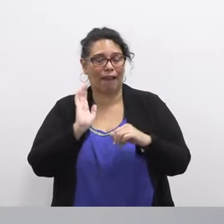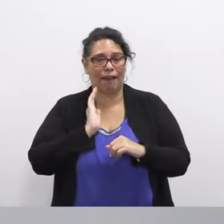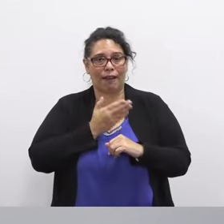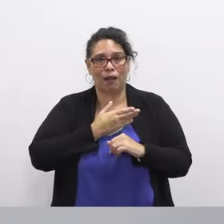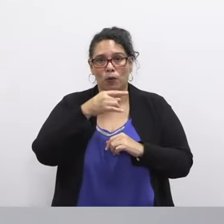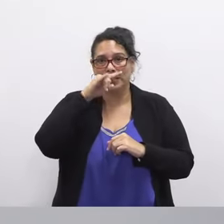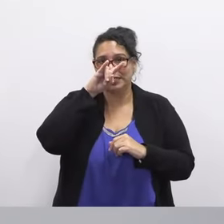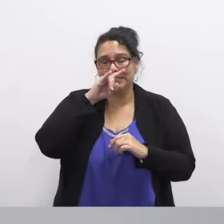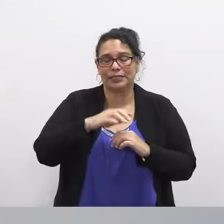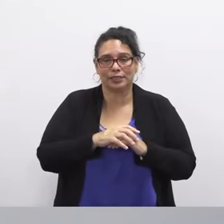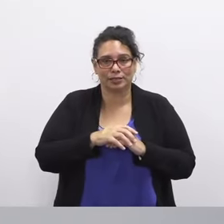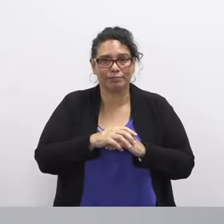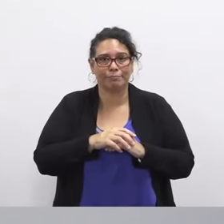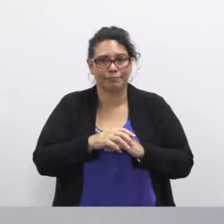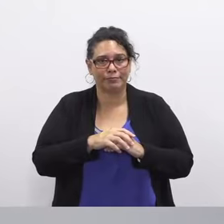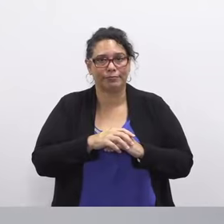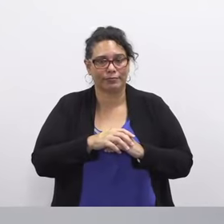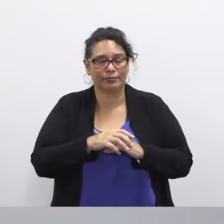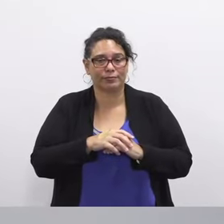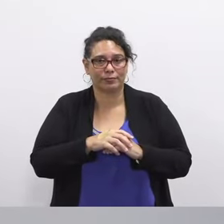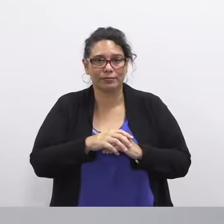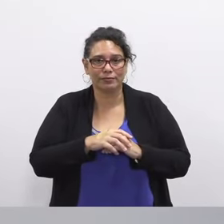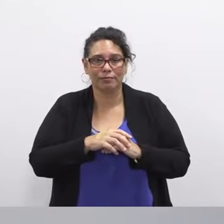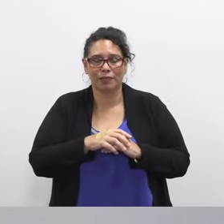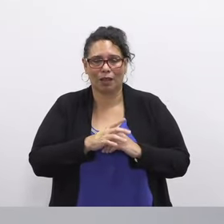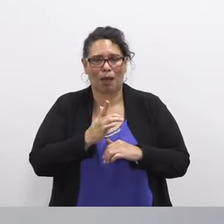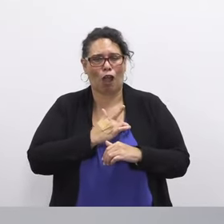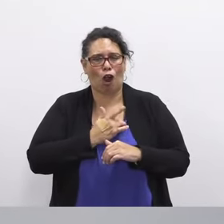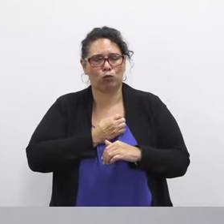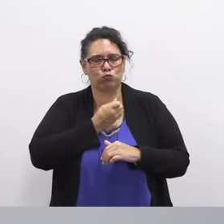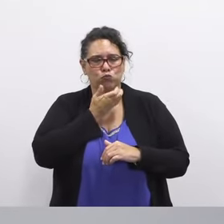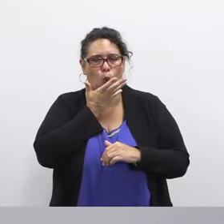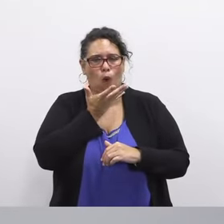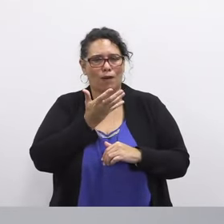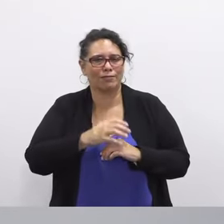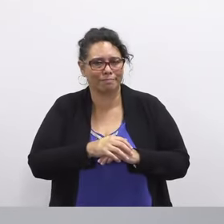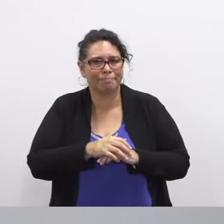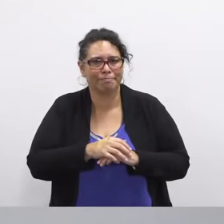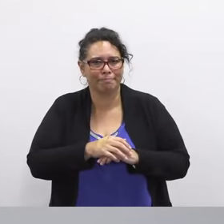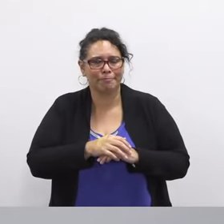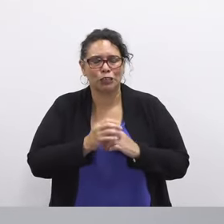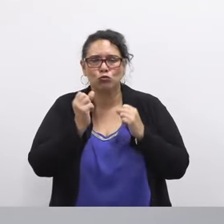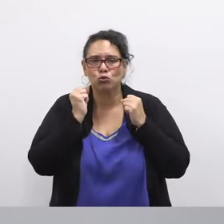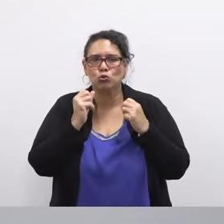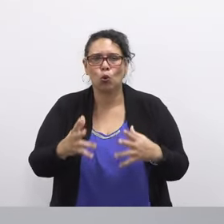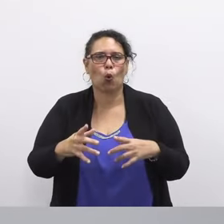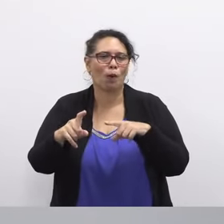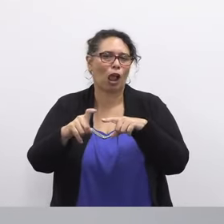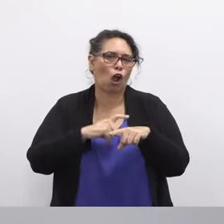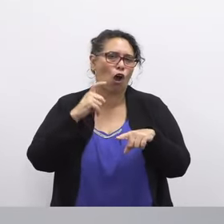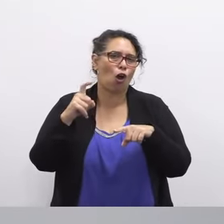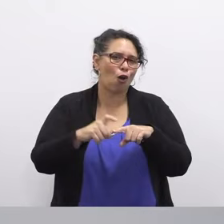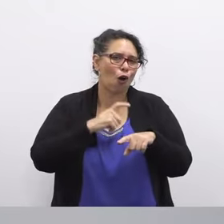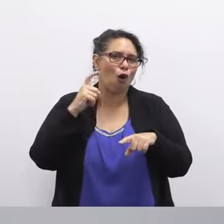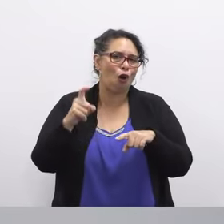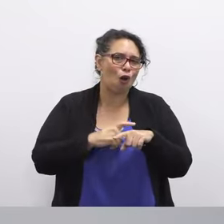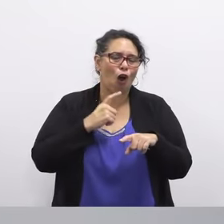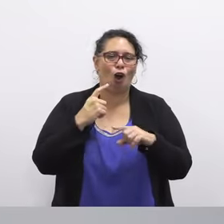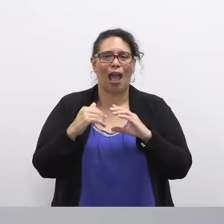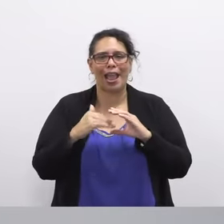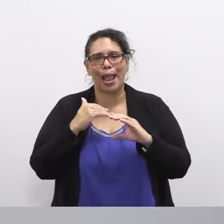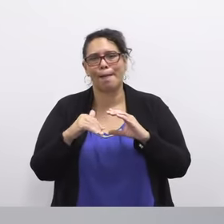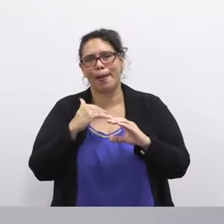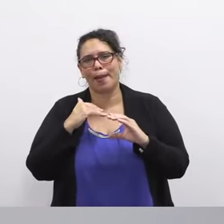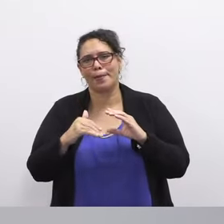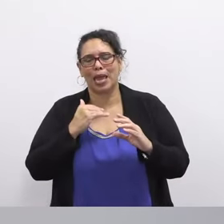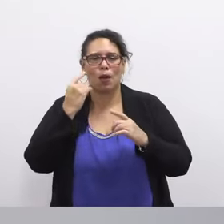kids, and it's just heartwarming to see this. I have had so many calls, emails from people that wonder